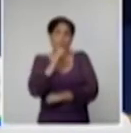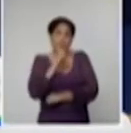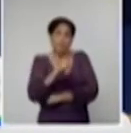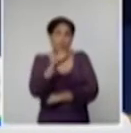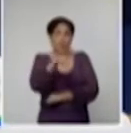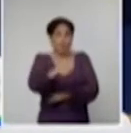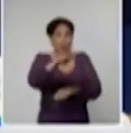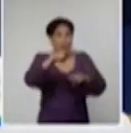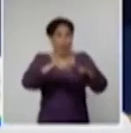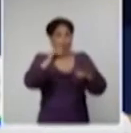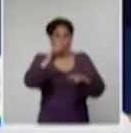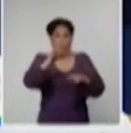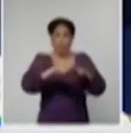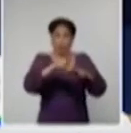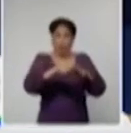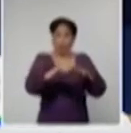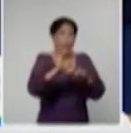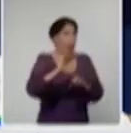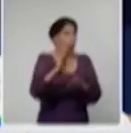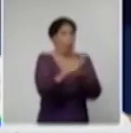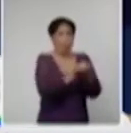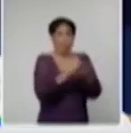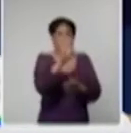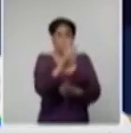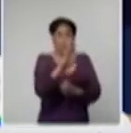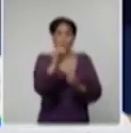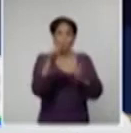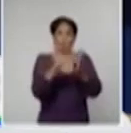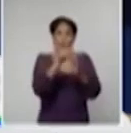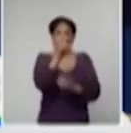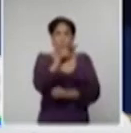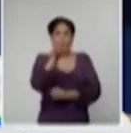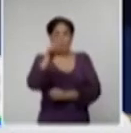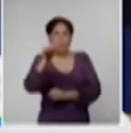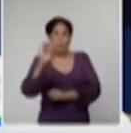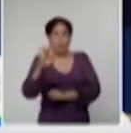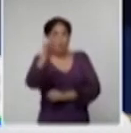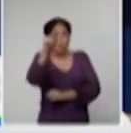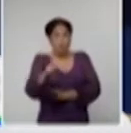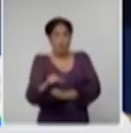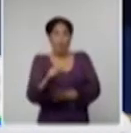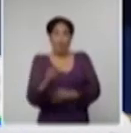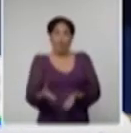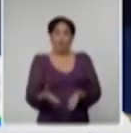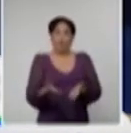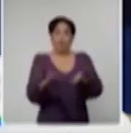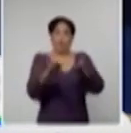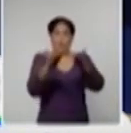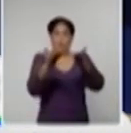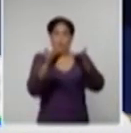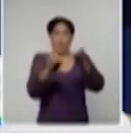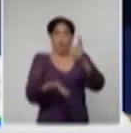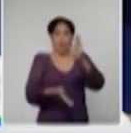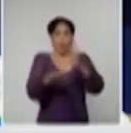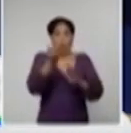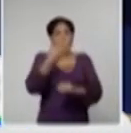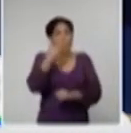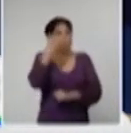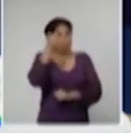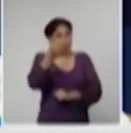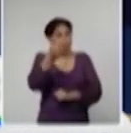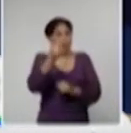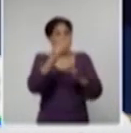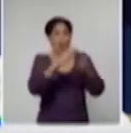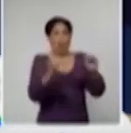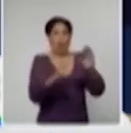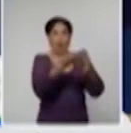cumulative of 2,218 patients who have recovered, and